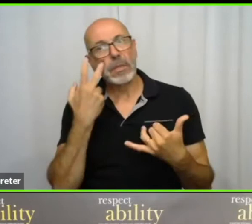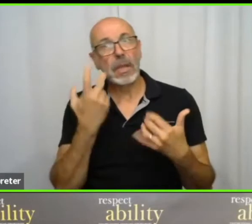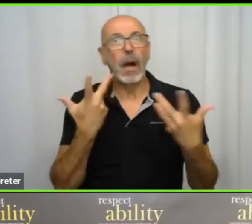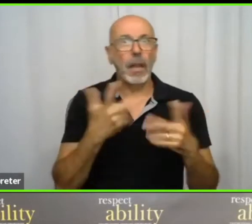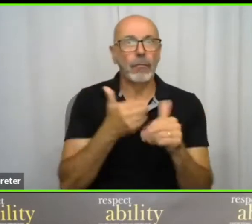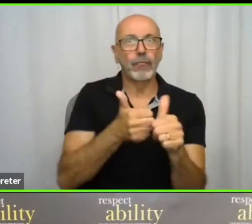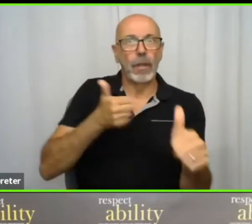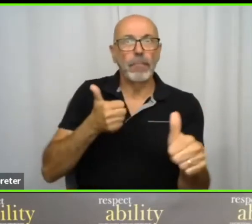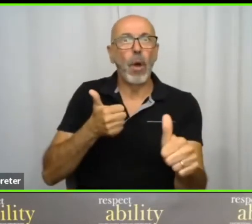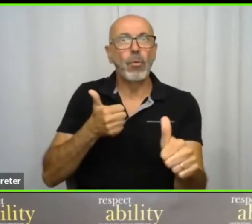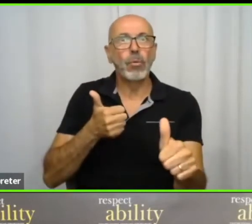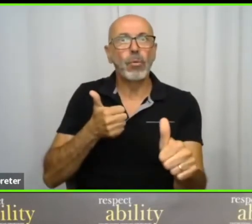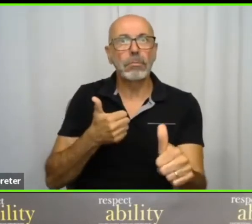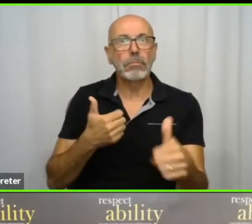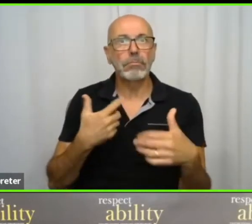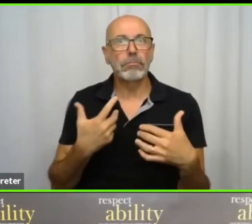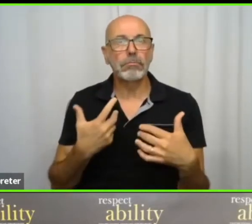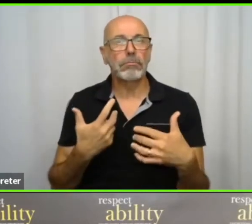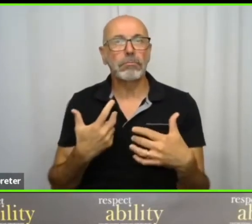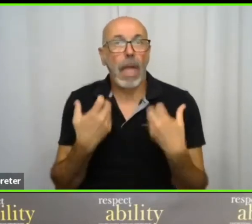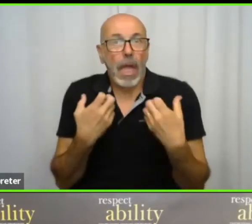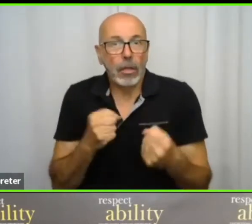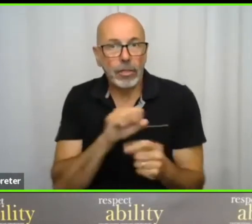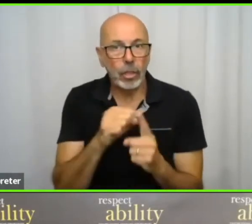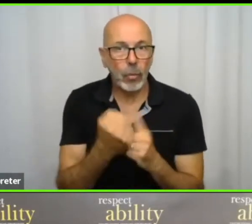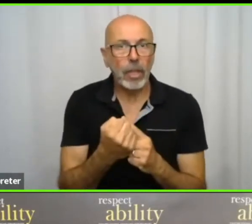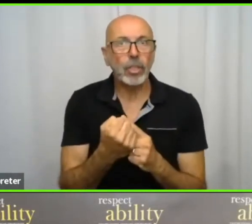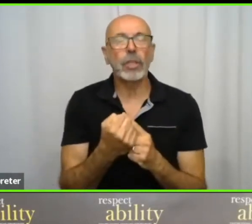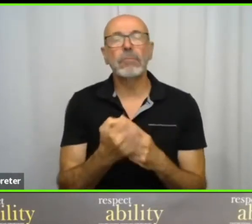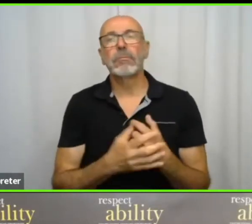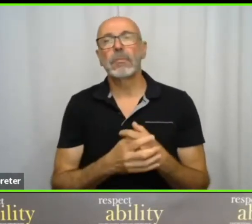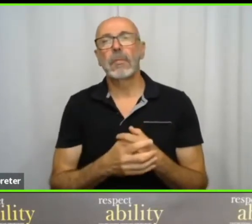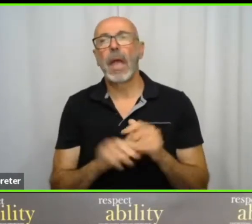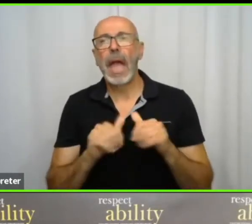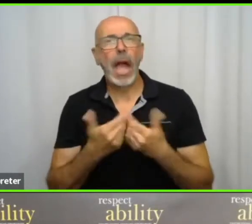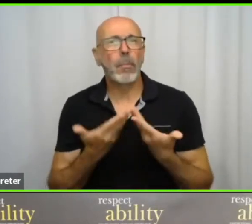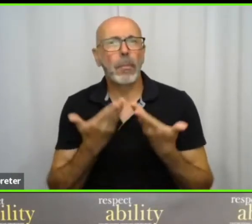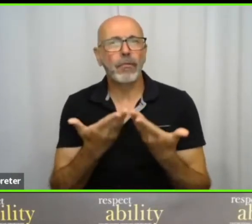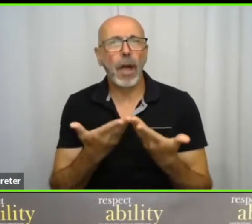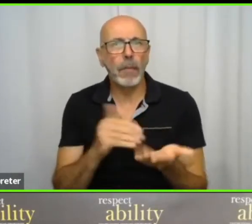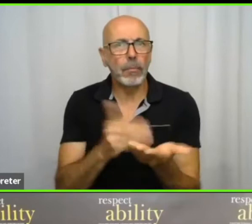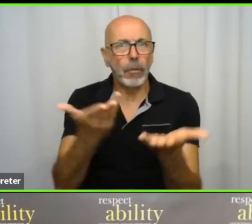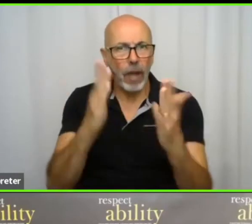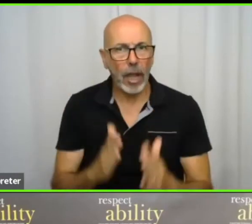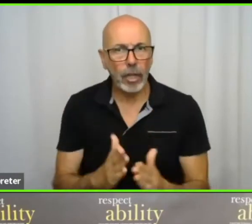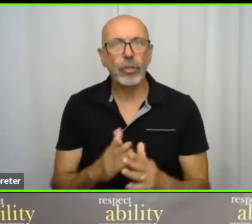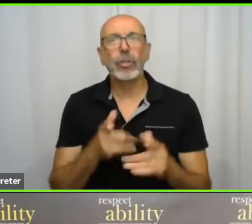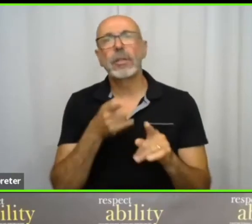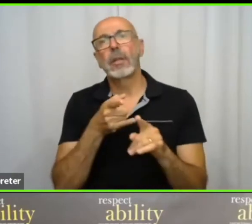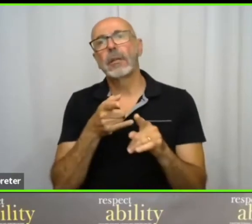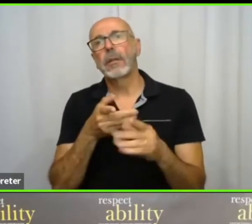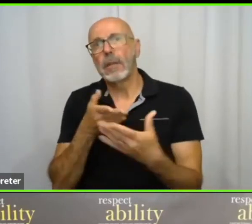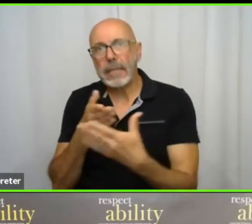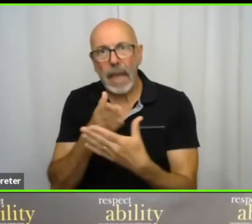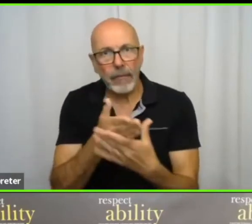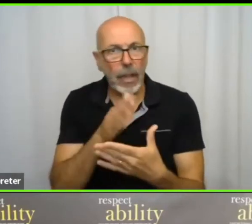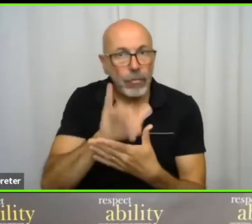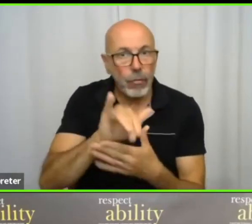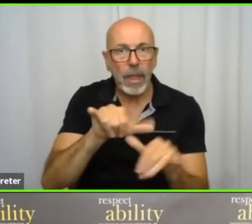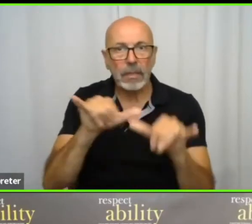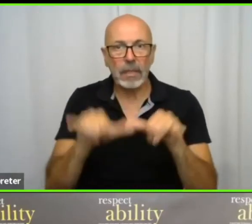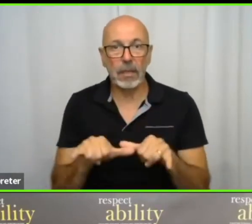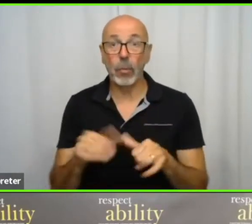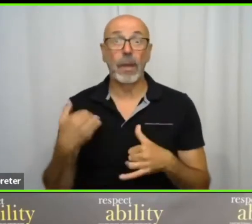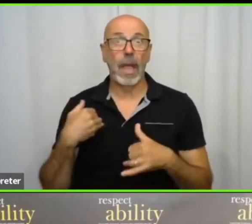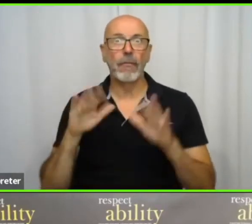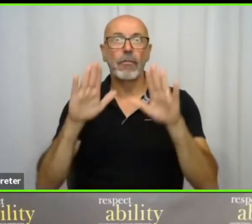in a telehealth situation, how do, providers either in the Medicaid system or how do workers kind of navigate all of that? We got some great